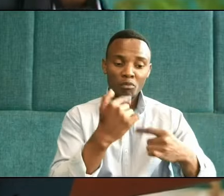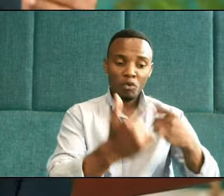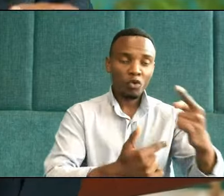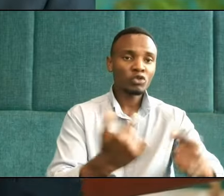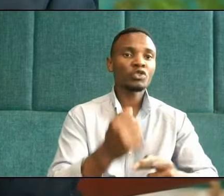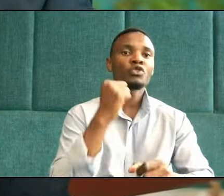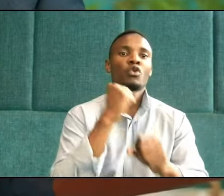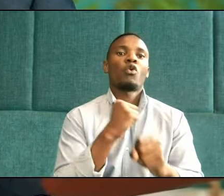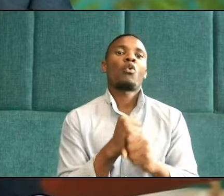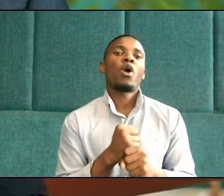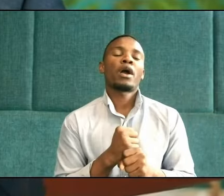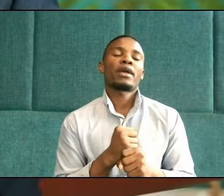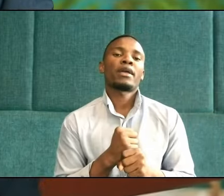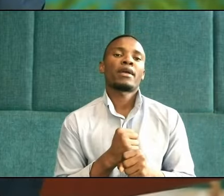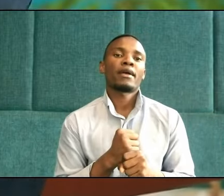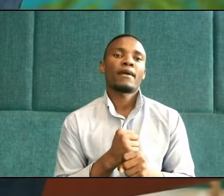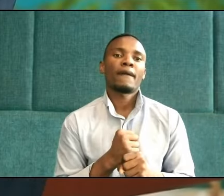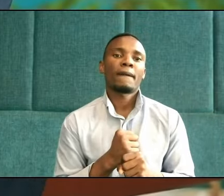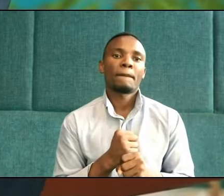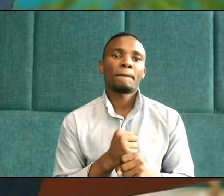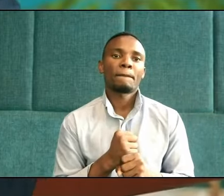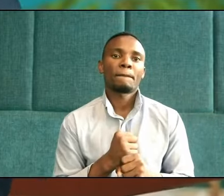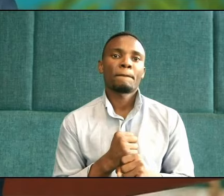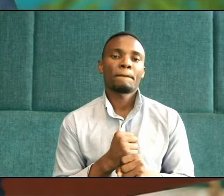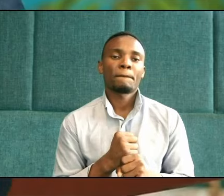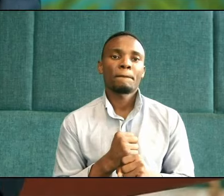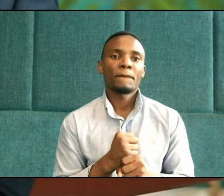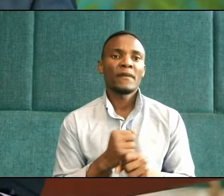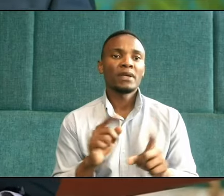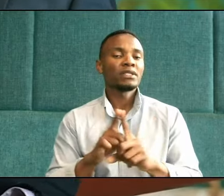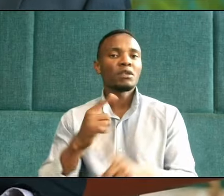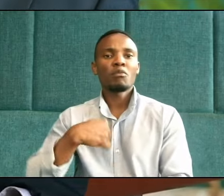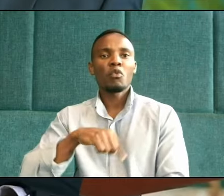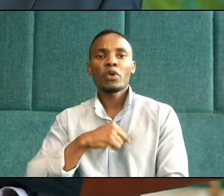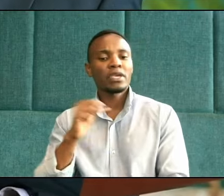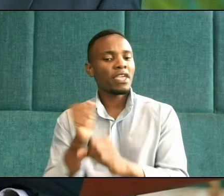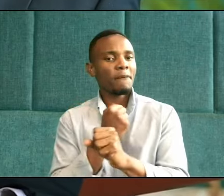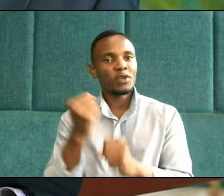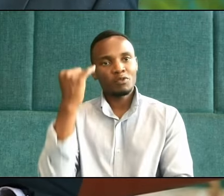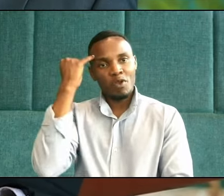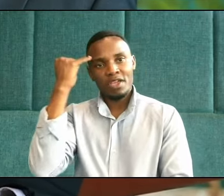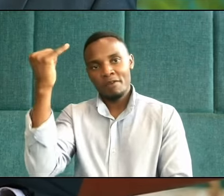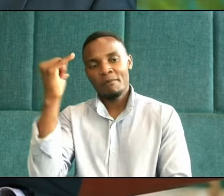much more than what the human mind can be able to imagine.